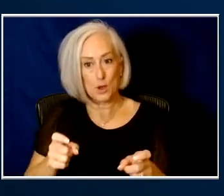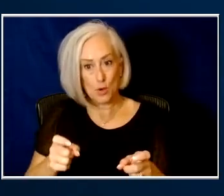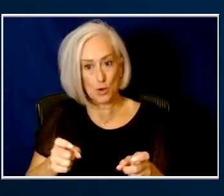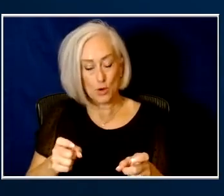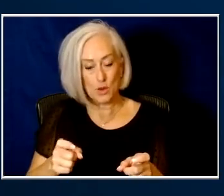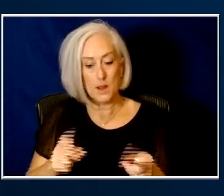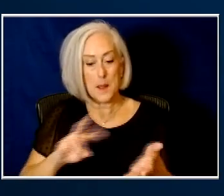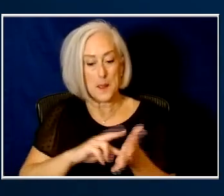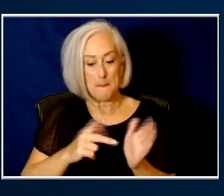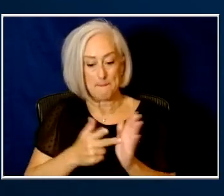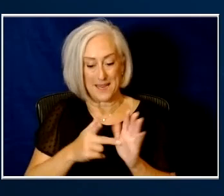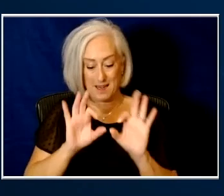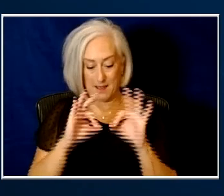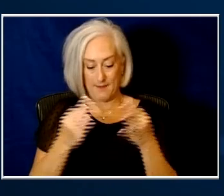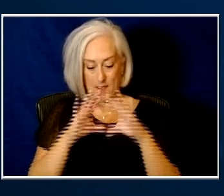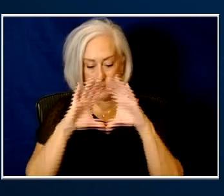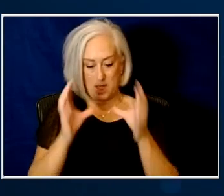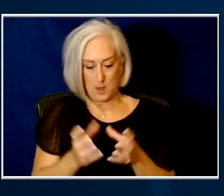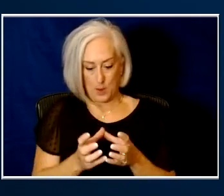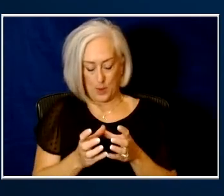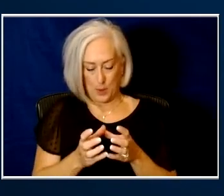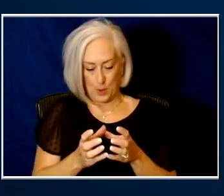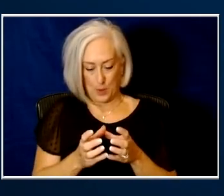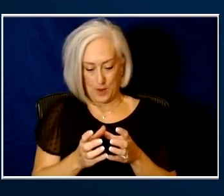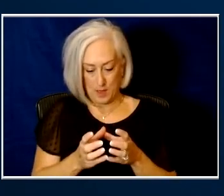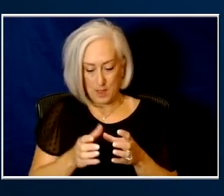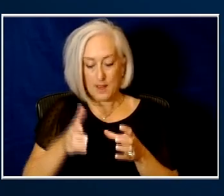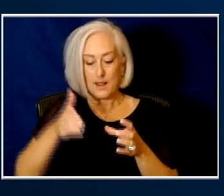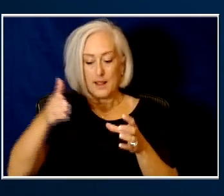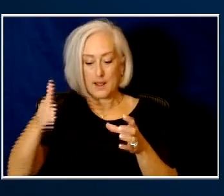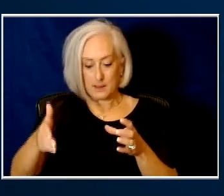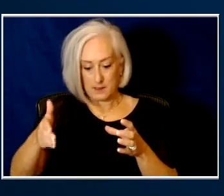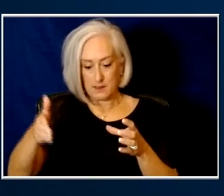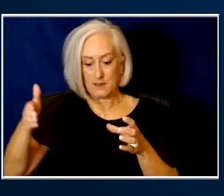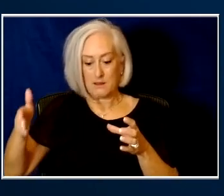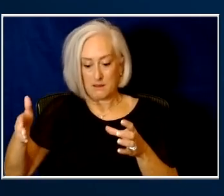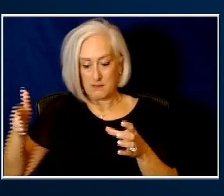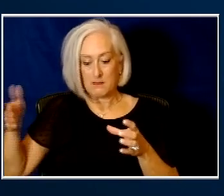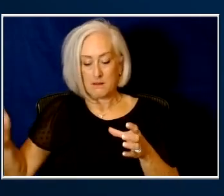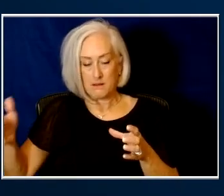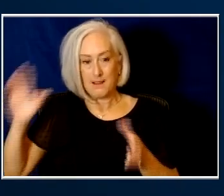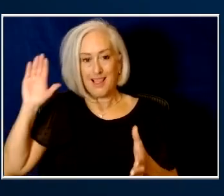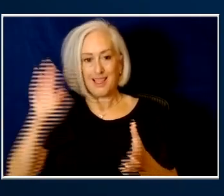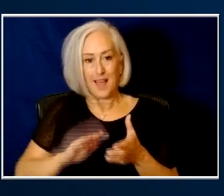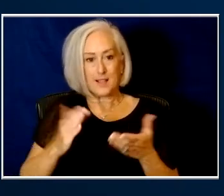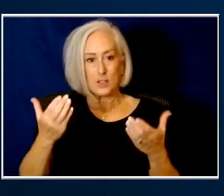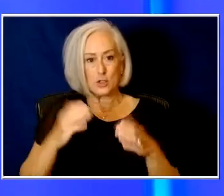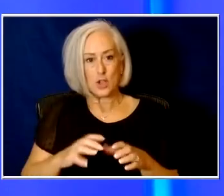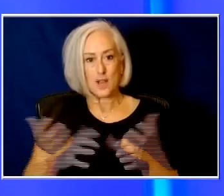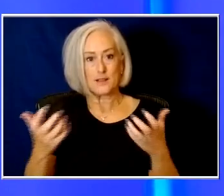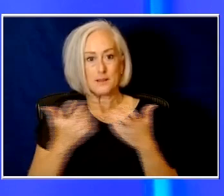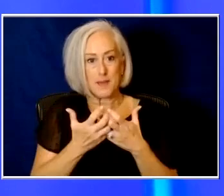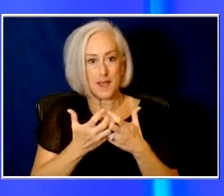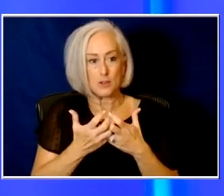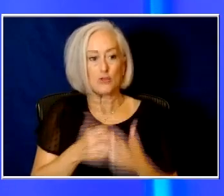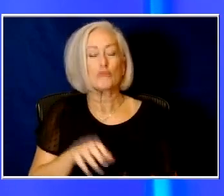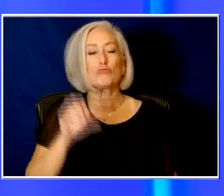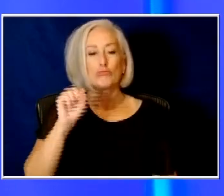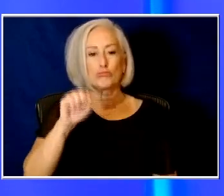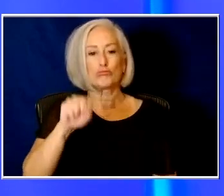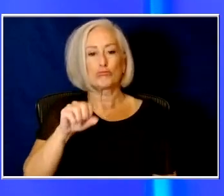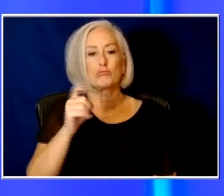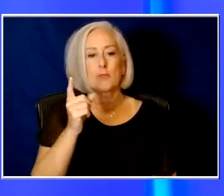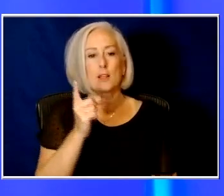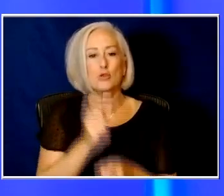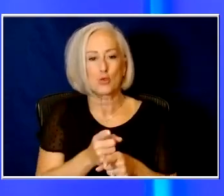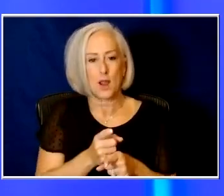and your parents and your own children, the less likely they are to be a match? Yeah, that's absolutely correct. The further we go away from the immediate family,